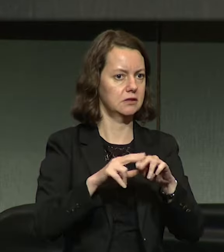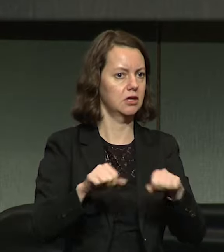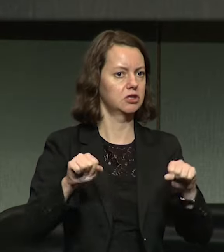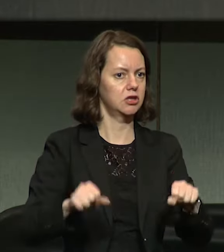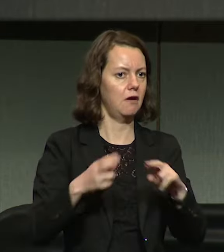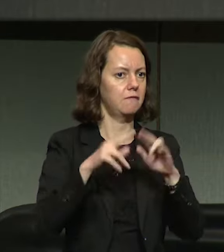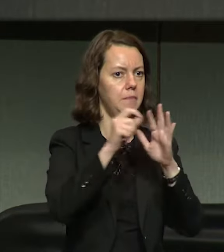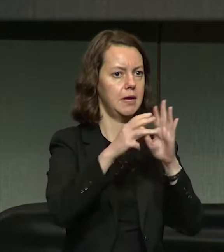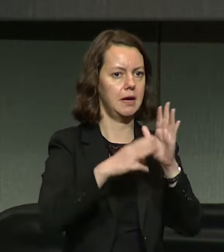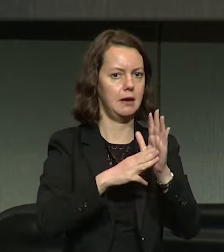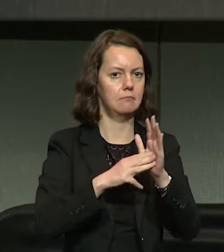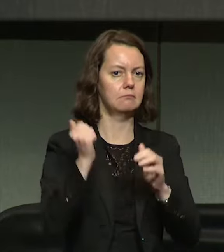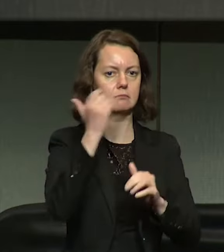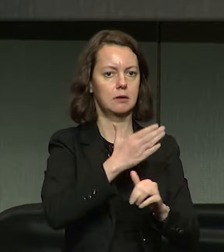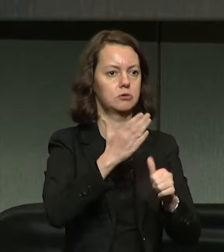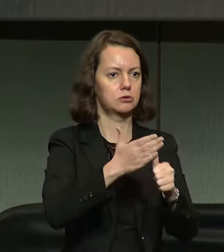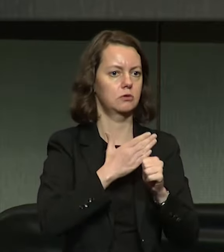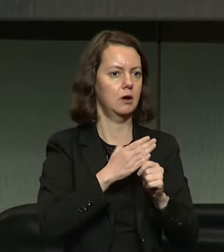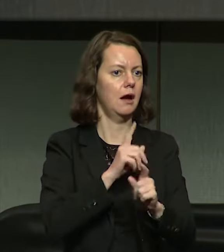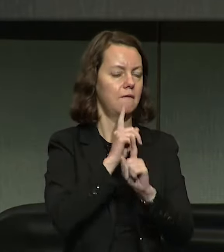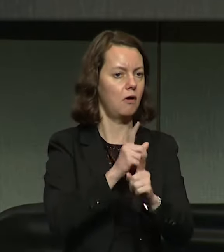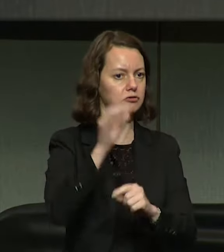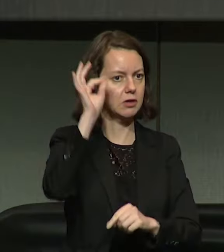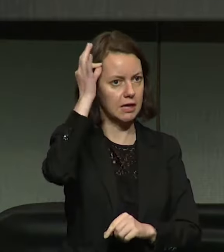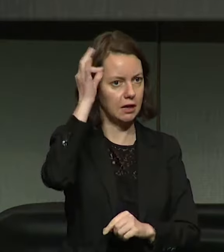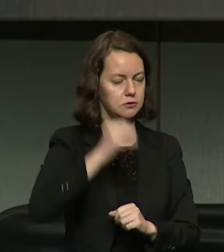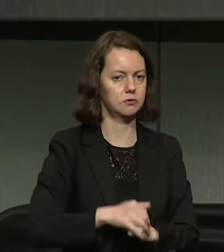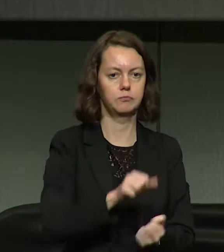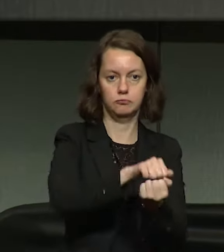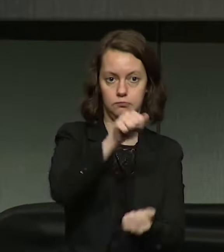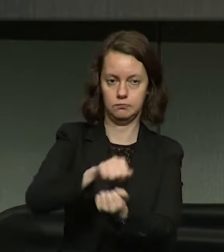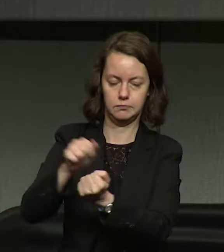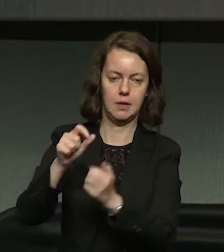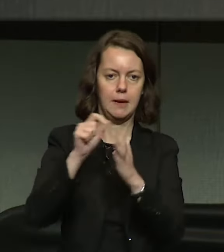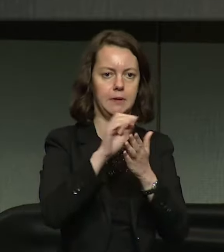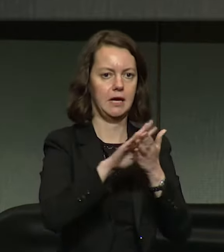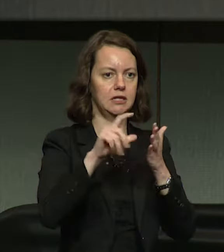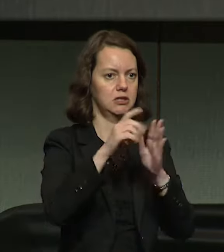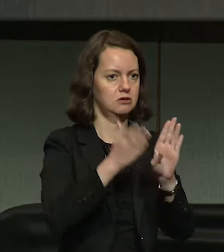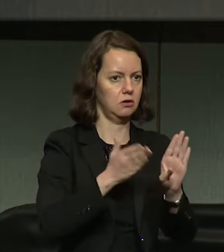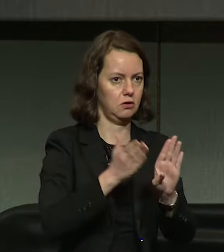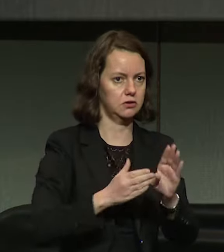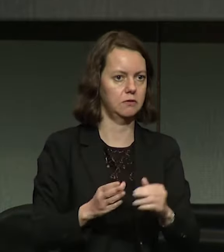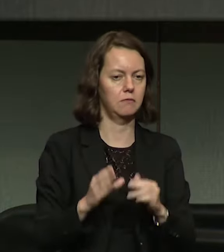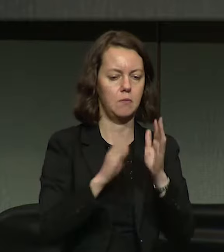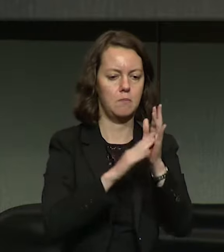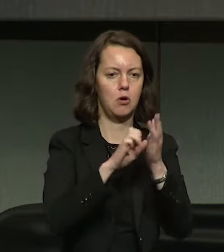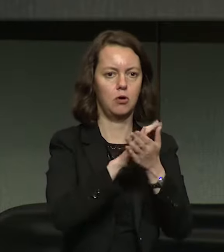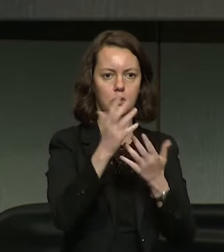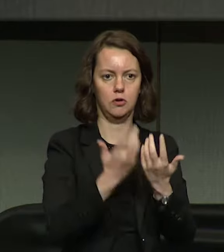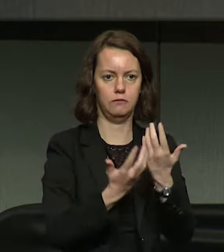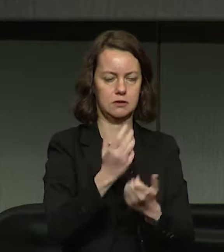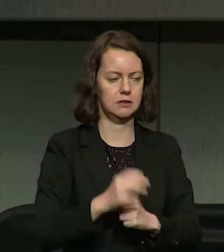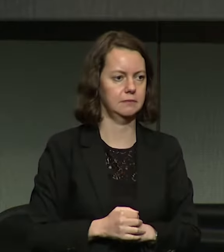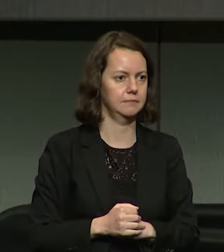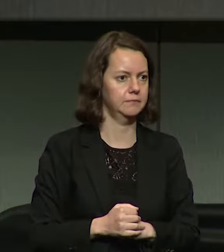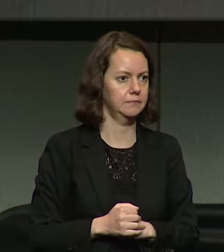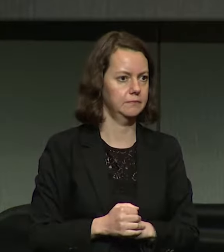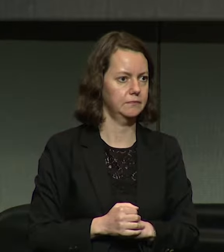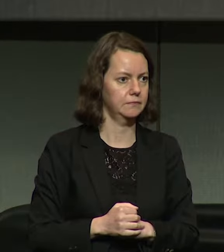Minister's Indigenous Advisory Council. His qualifications include a PhD in psychology from Murdoch University, and